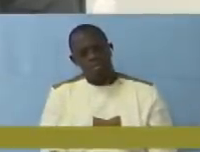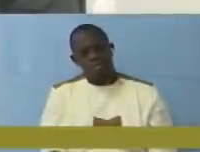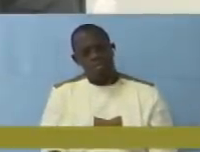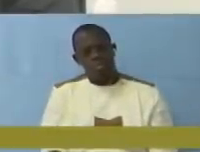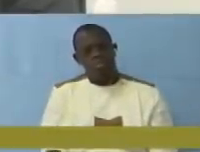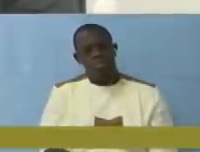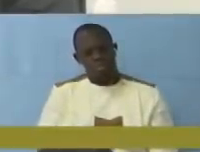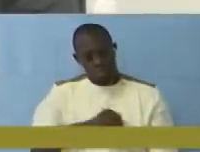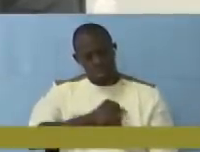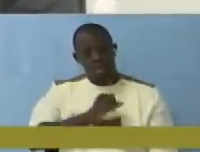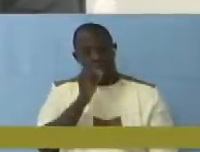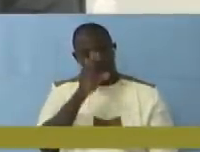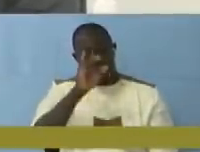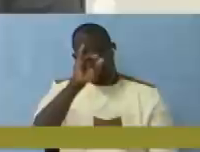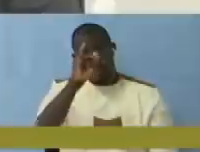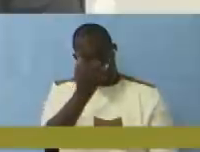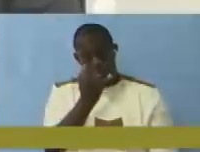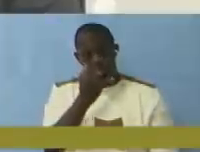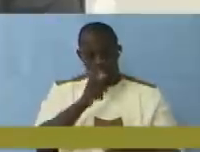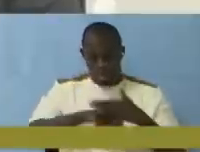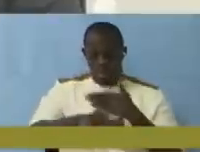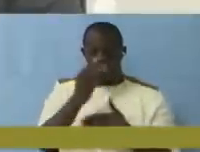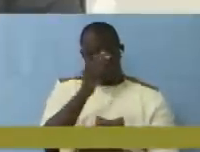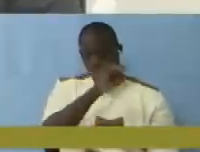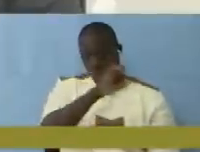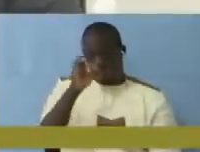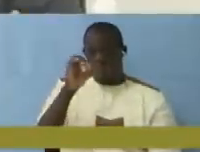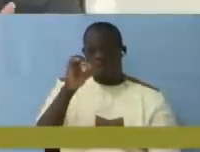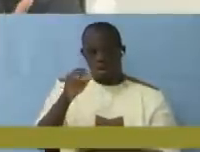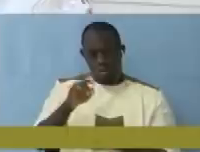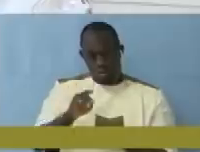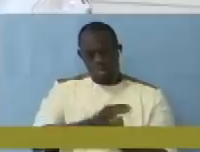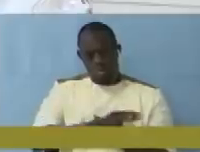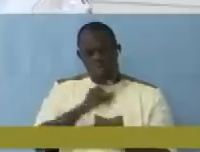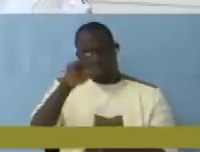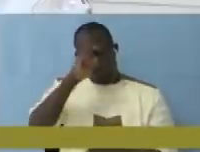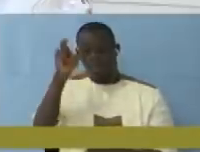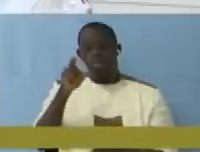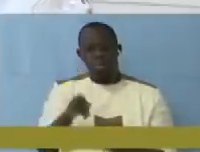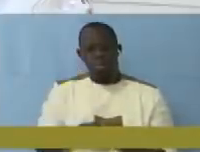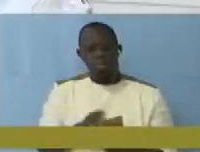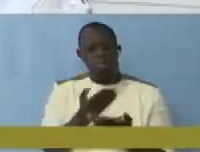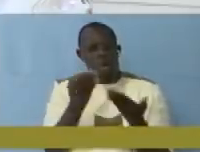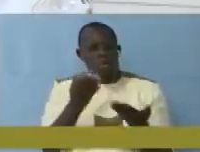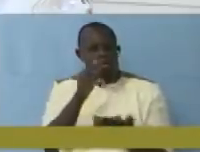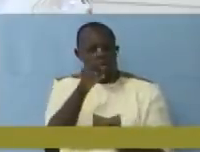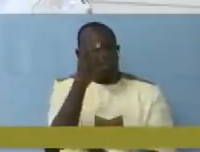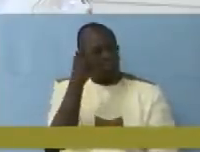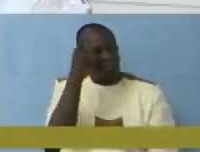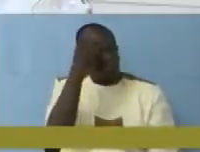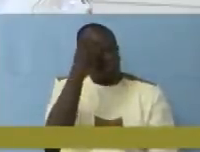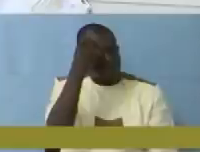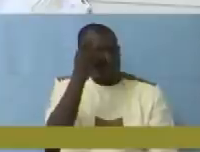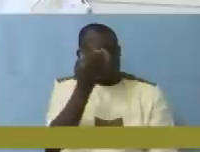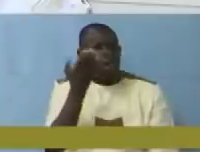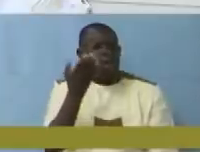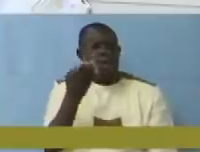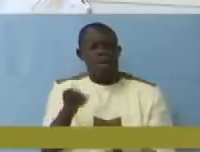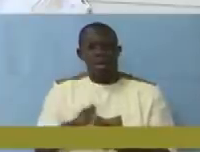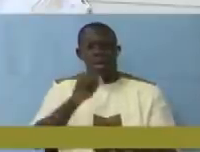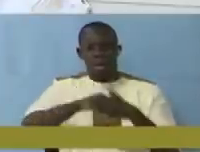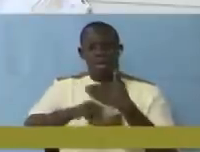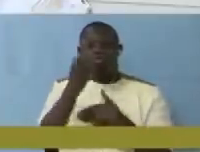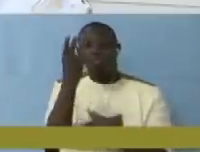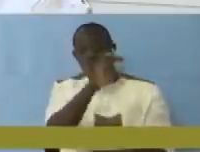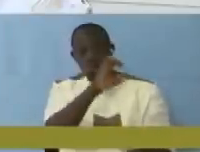He said yes, he was. In 2000, obviously he was. Why would you think? No. In 2000?